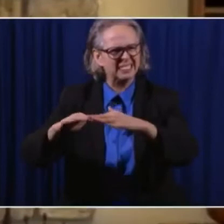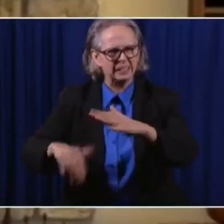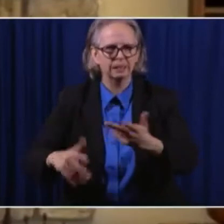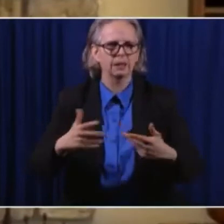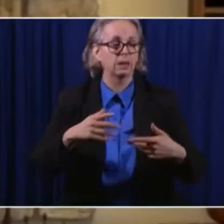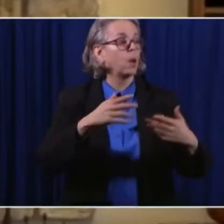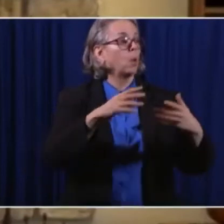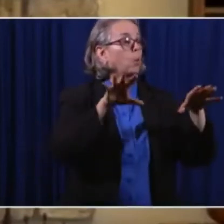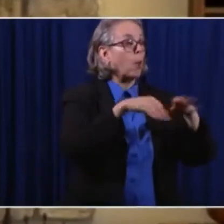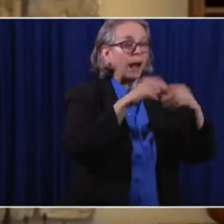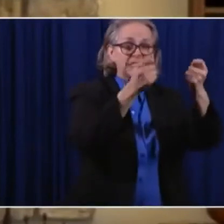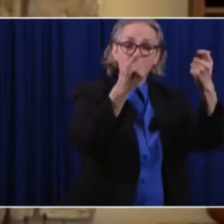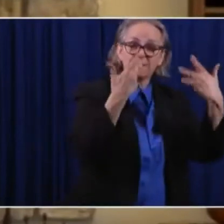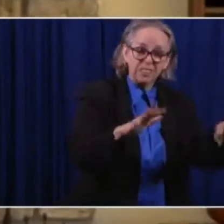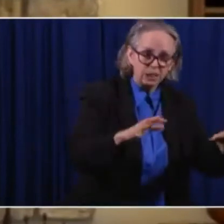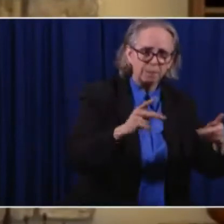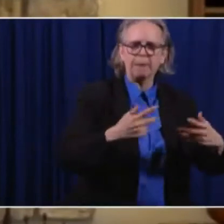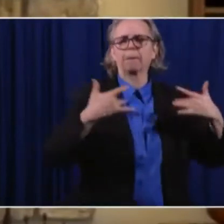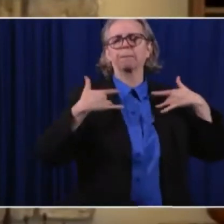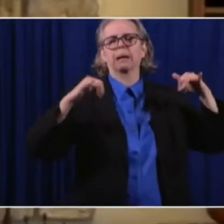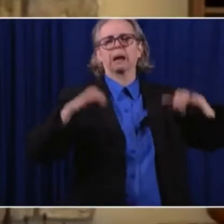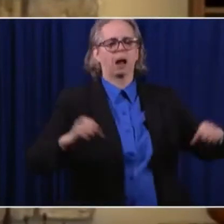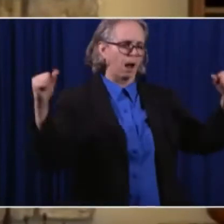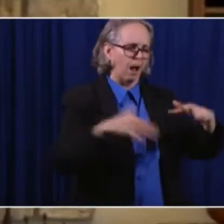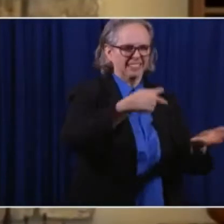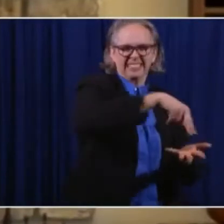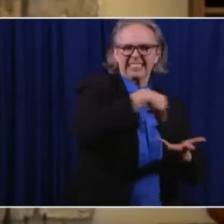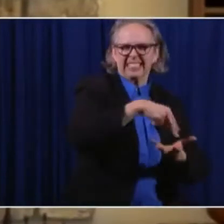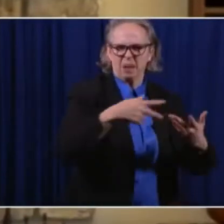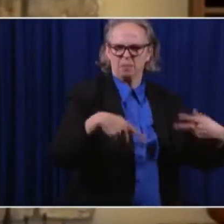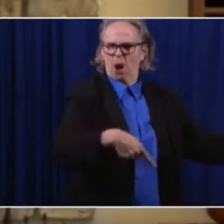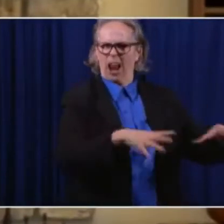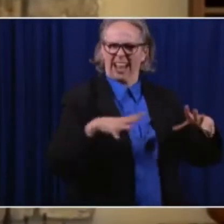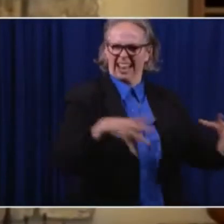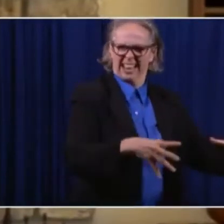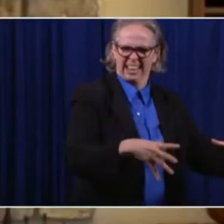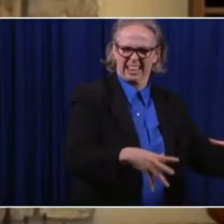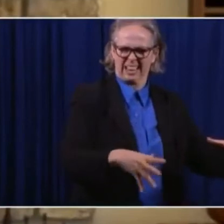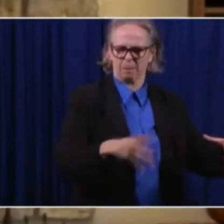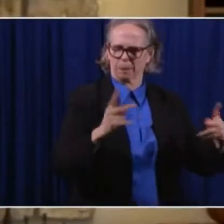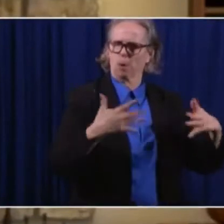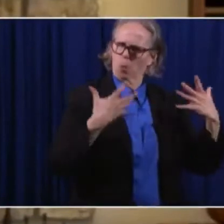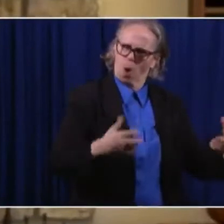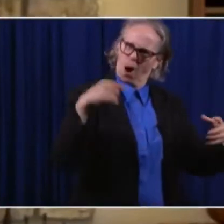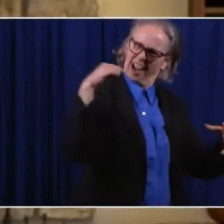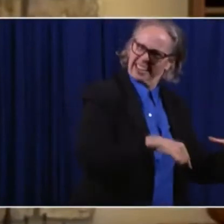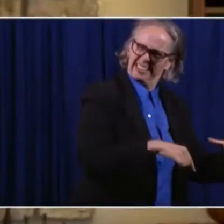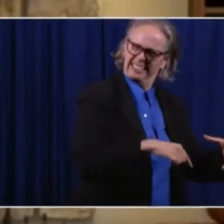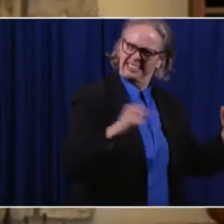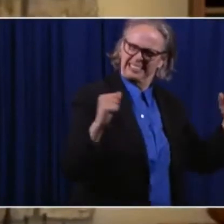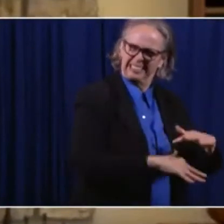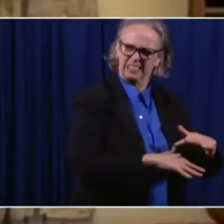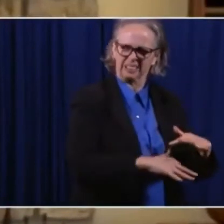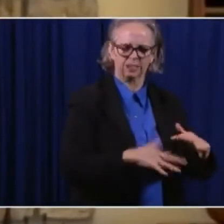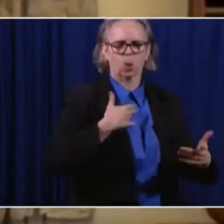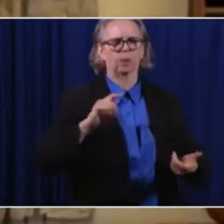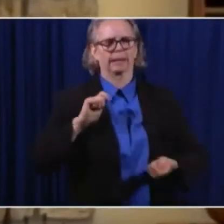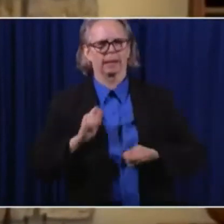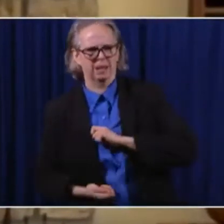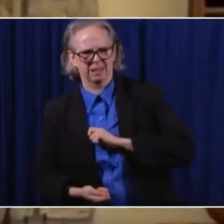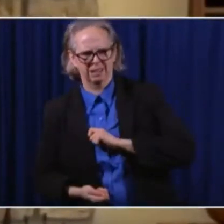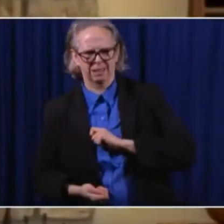masks, they need to be careful, they need to be seated. And so that was not in the previous orders, that is now